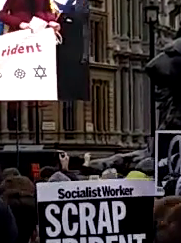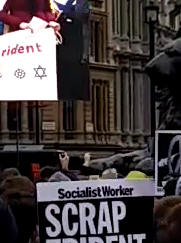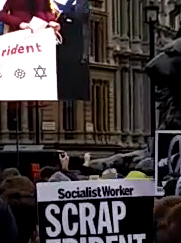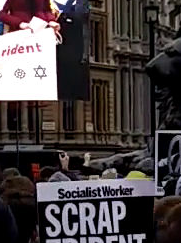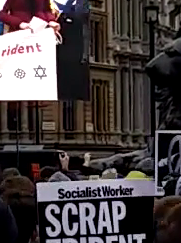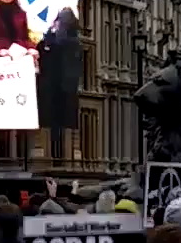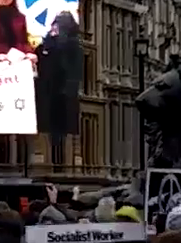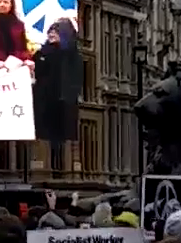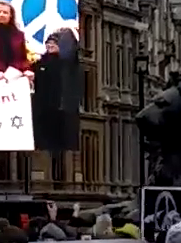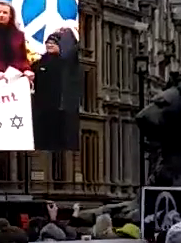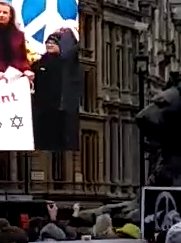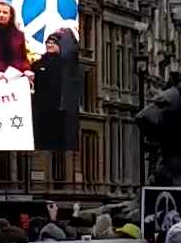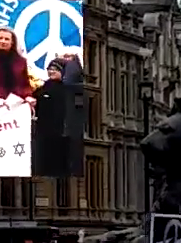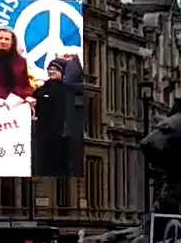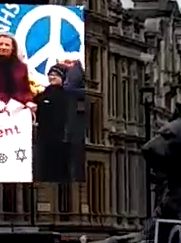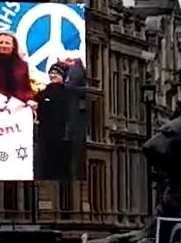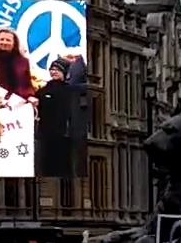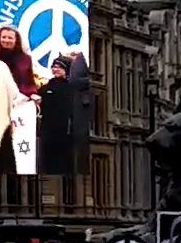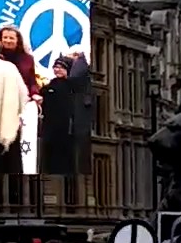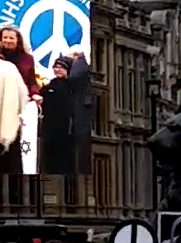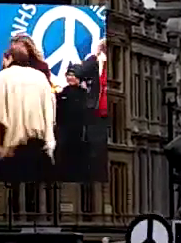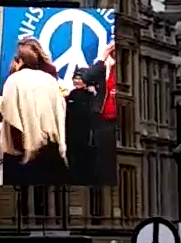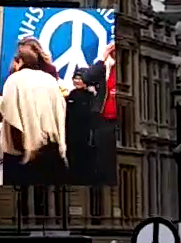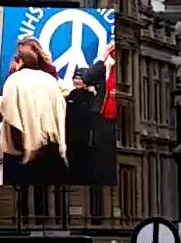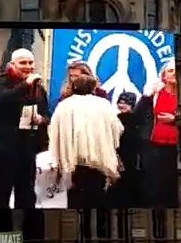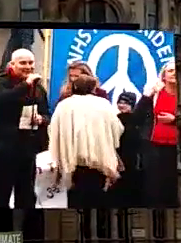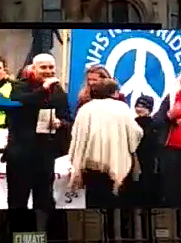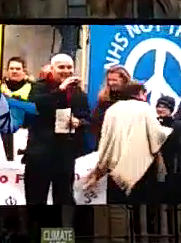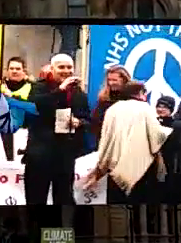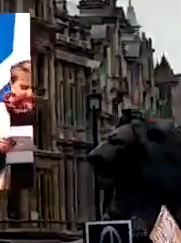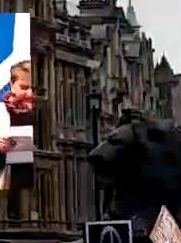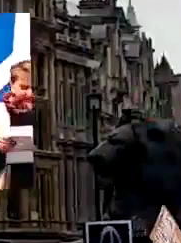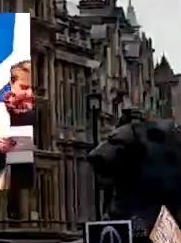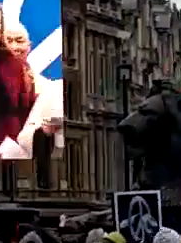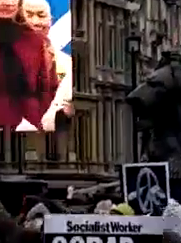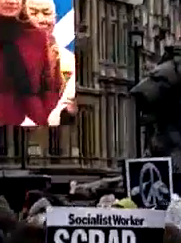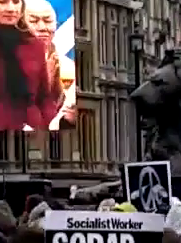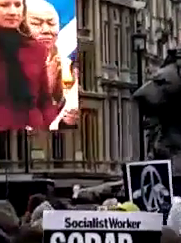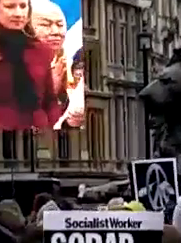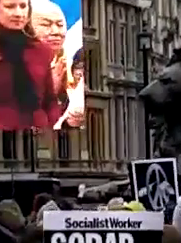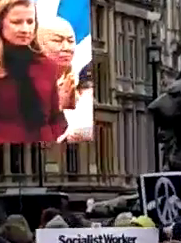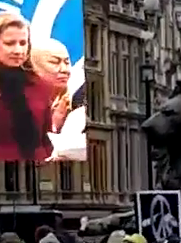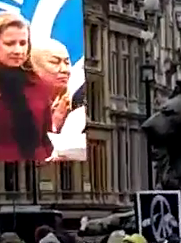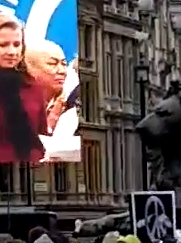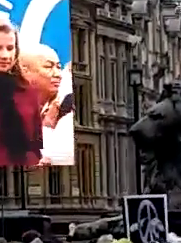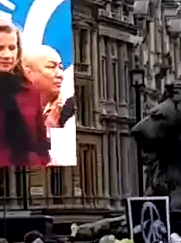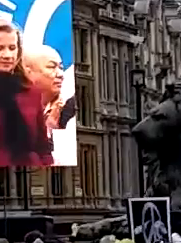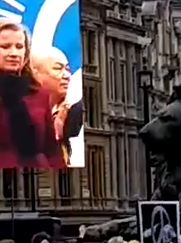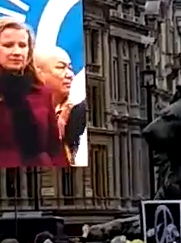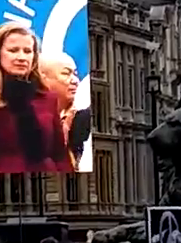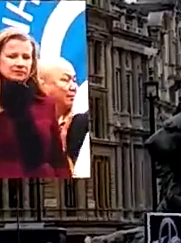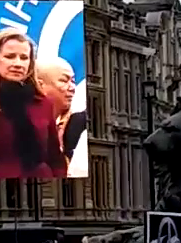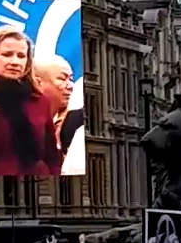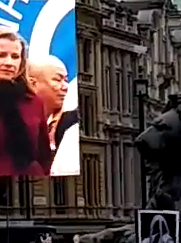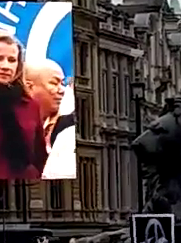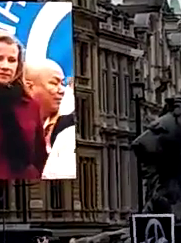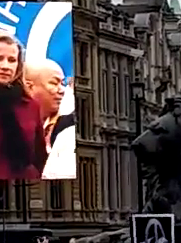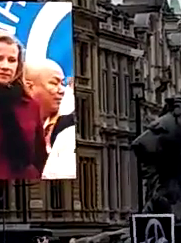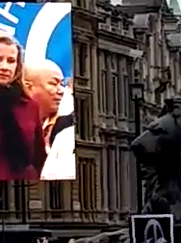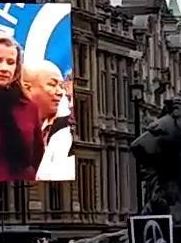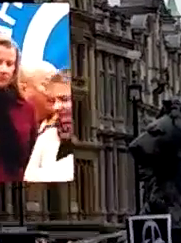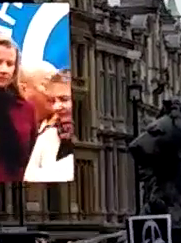Invite Bishop Stephen Cottrell to speak to you first. Welcome, Bishop Stephen. Okay. I bring you greetings from all the